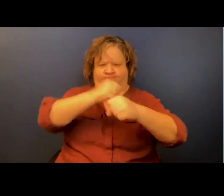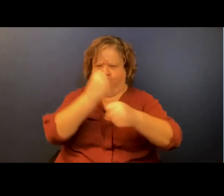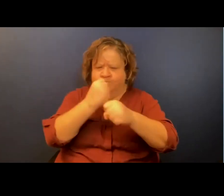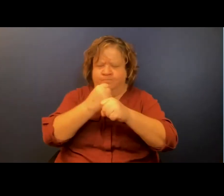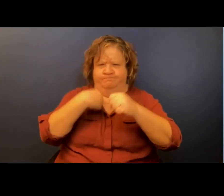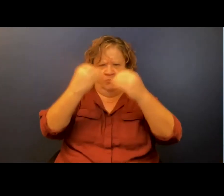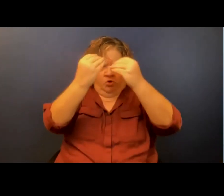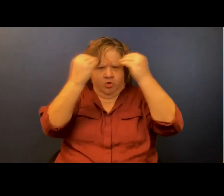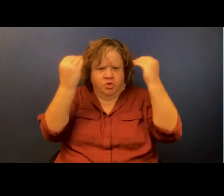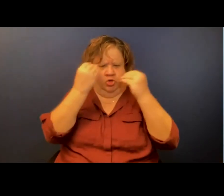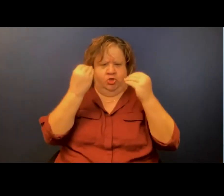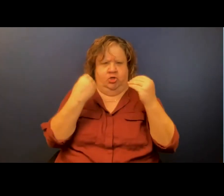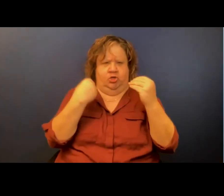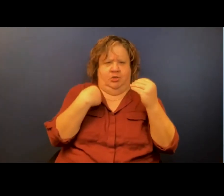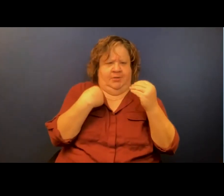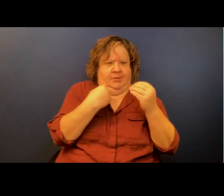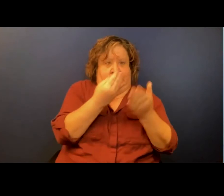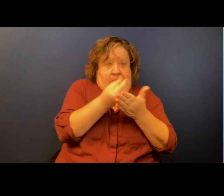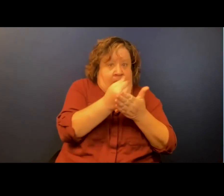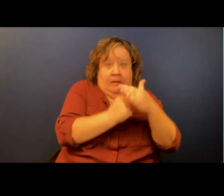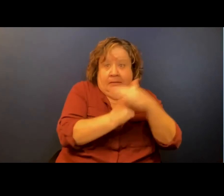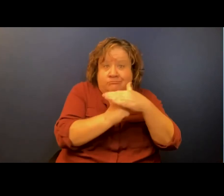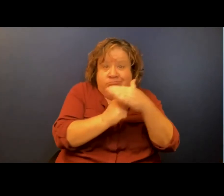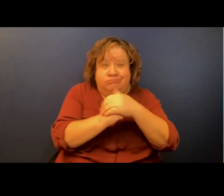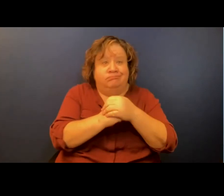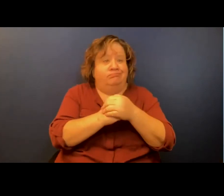I would love to hear other people's answers.